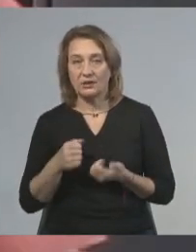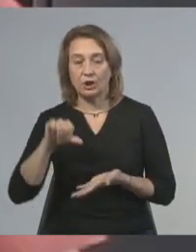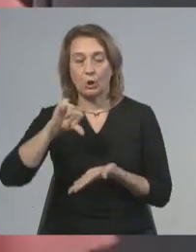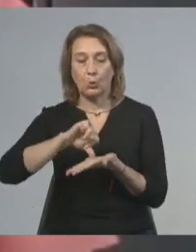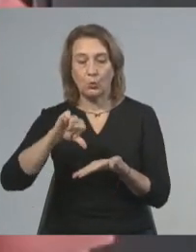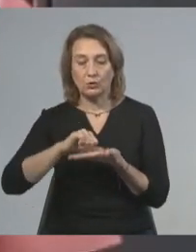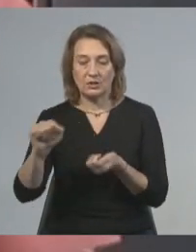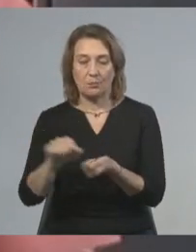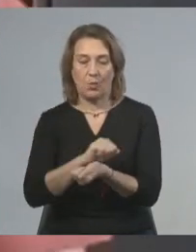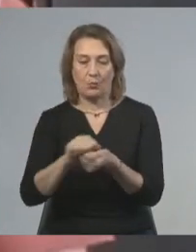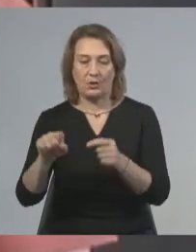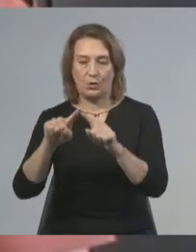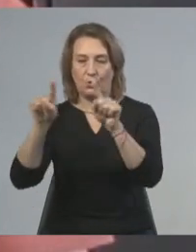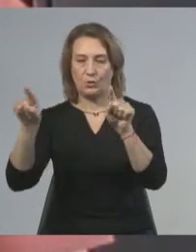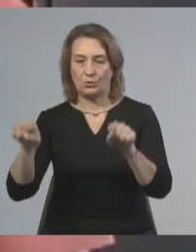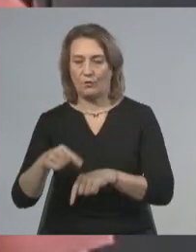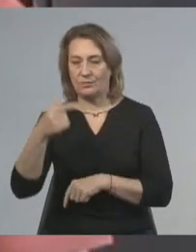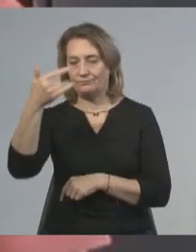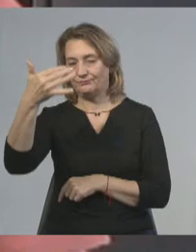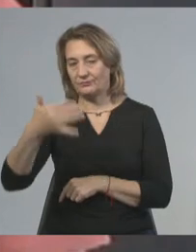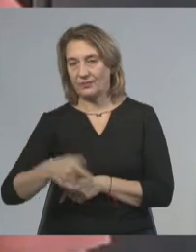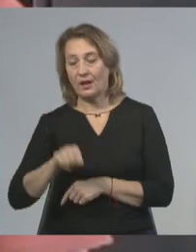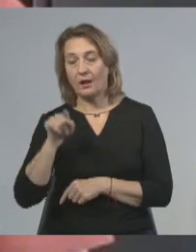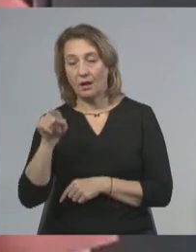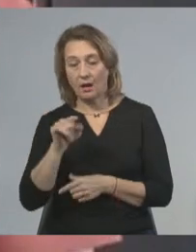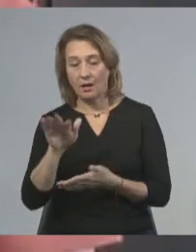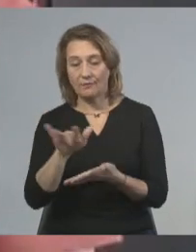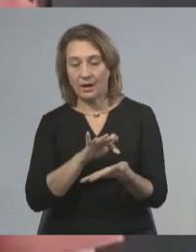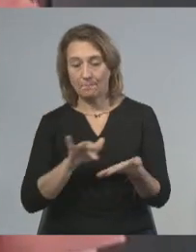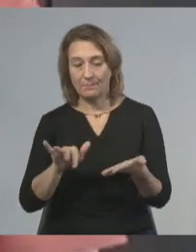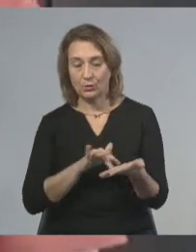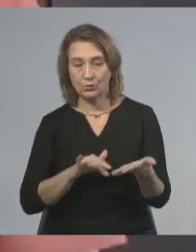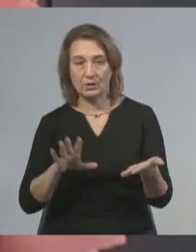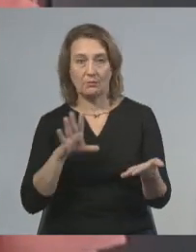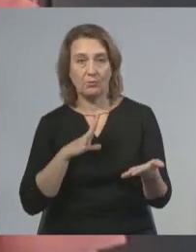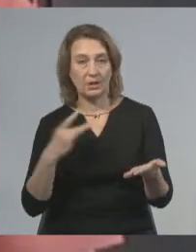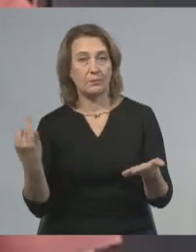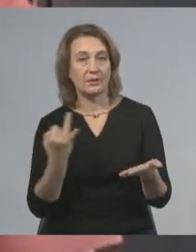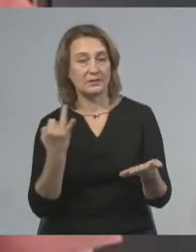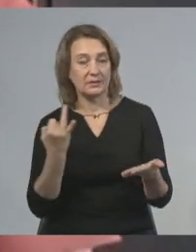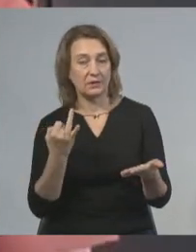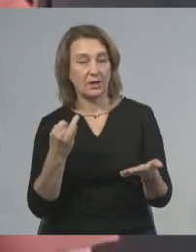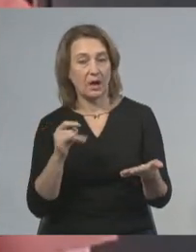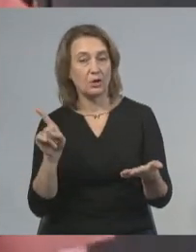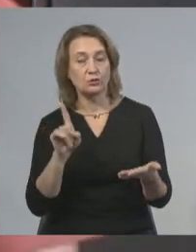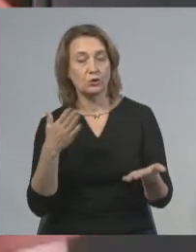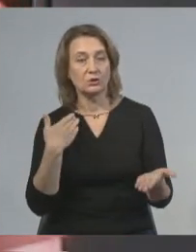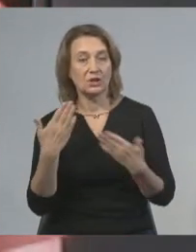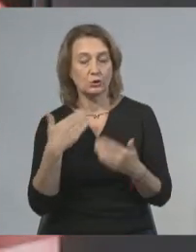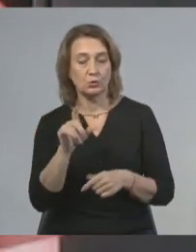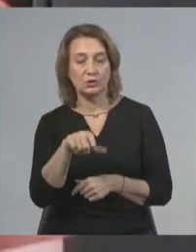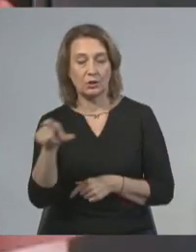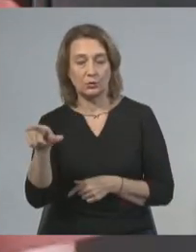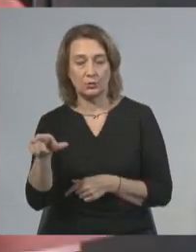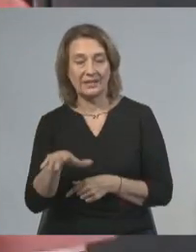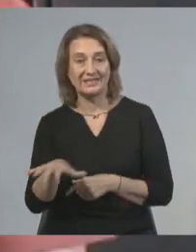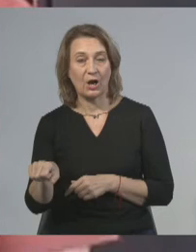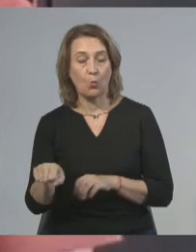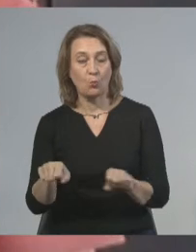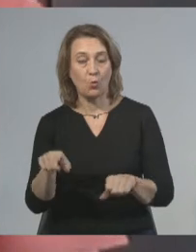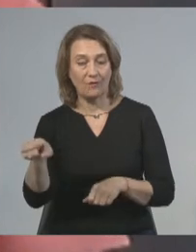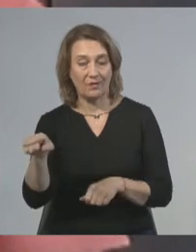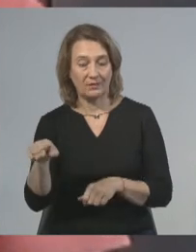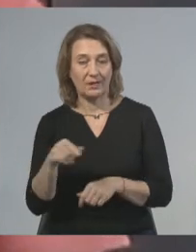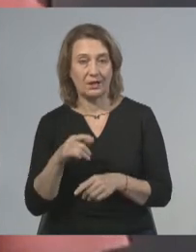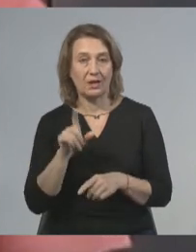a lot of them don't want to uh vote on offline so probably they would vote online